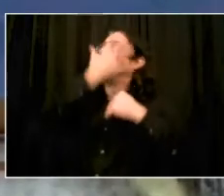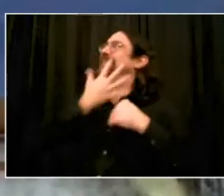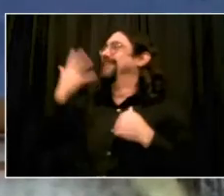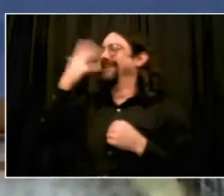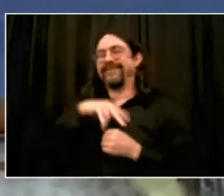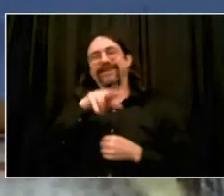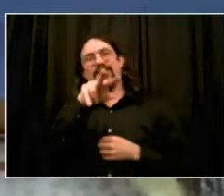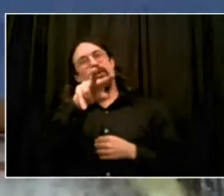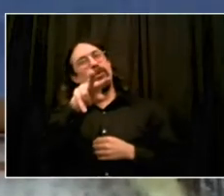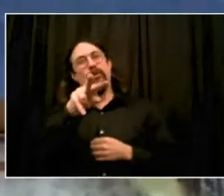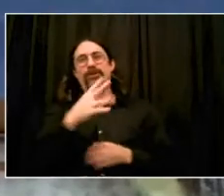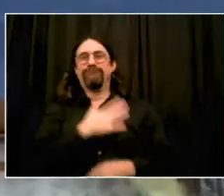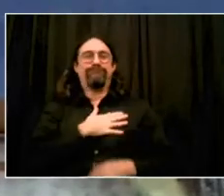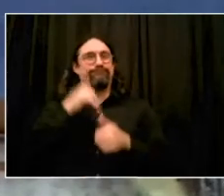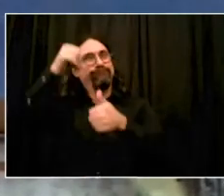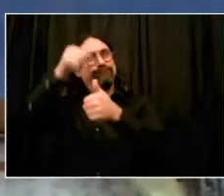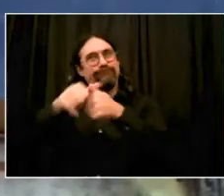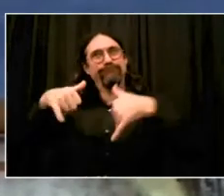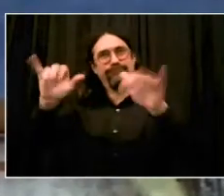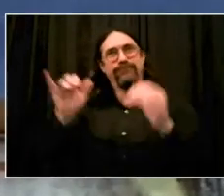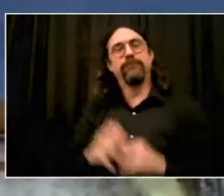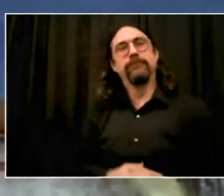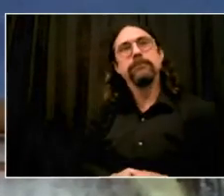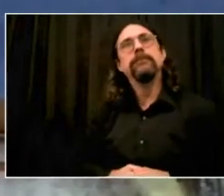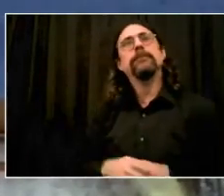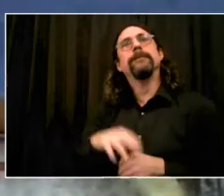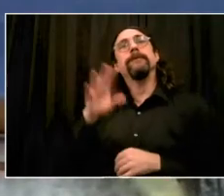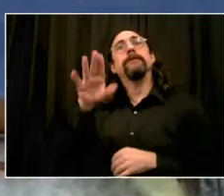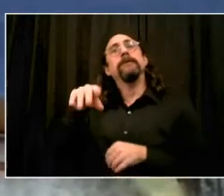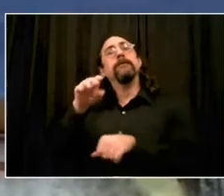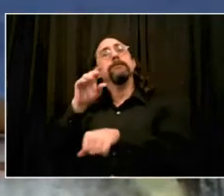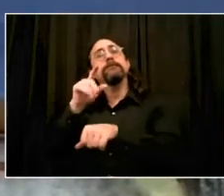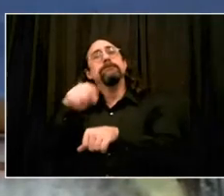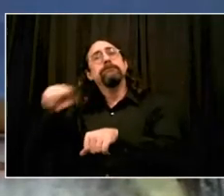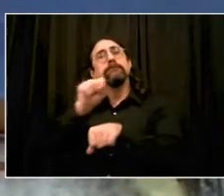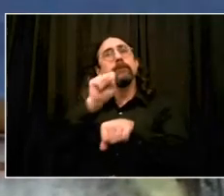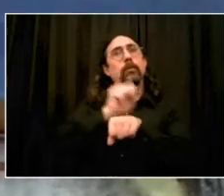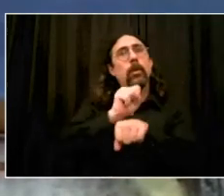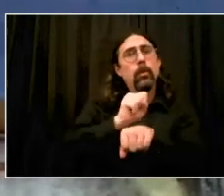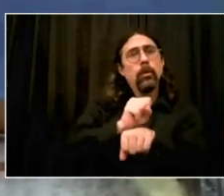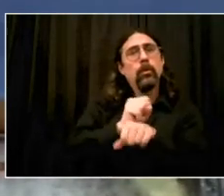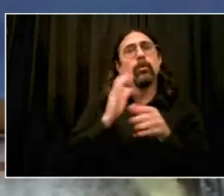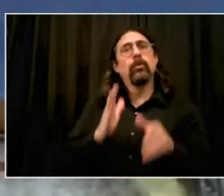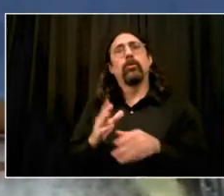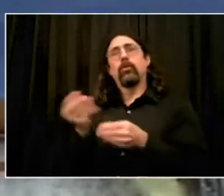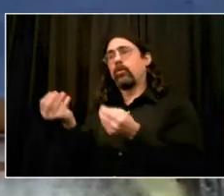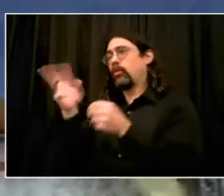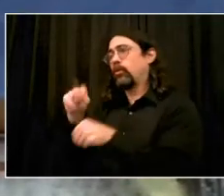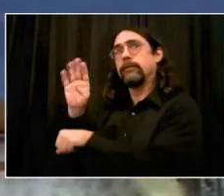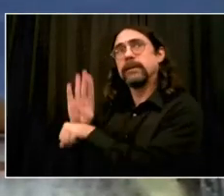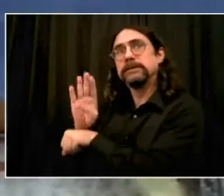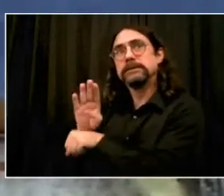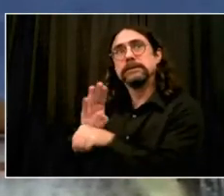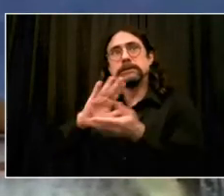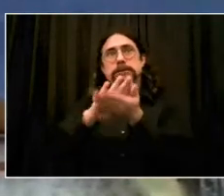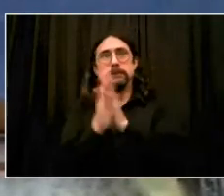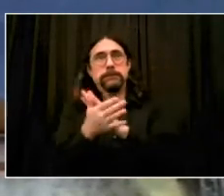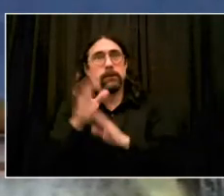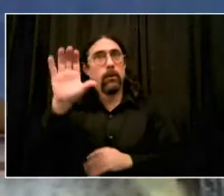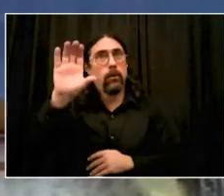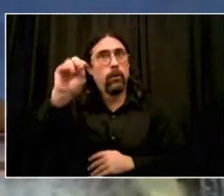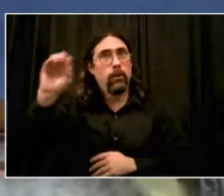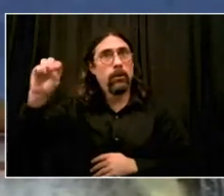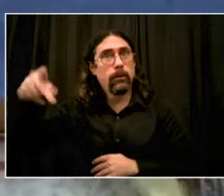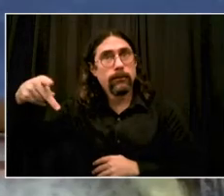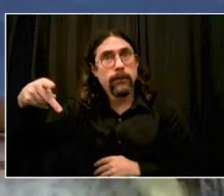paved the way for many great worker co-op organizations to support conversions, doubling down on that